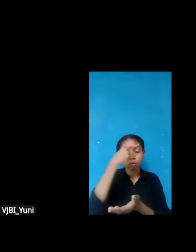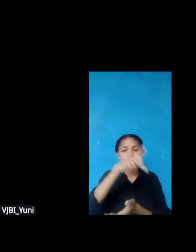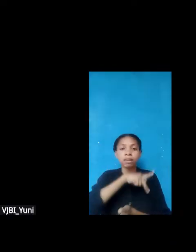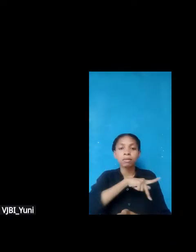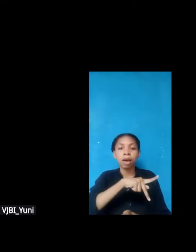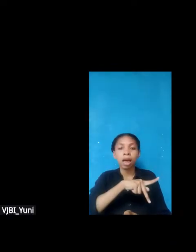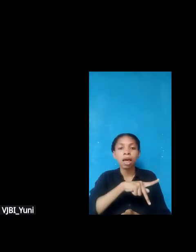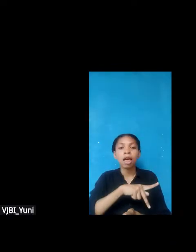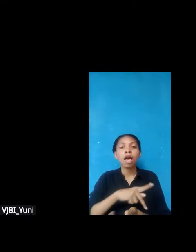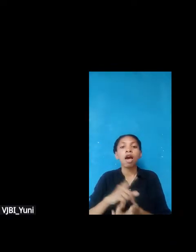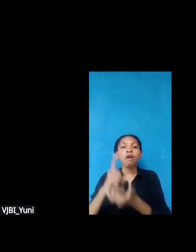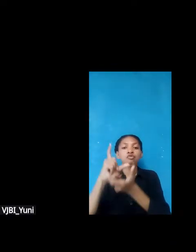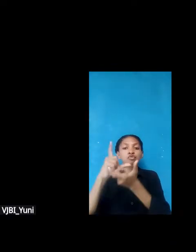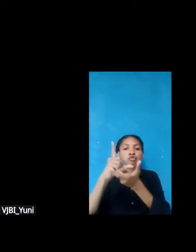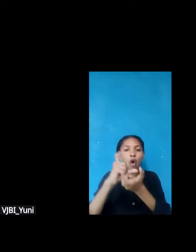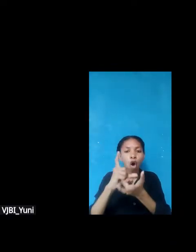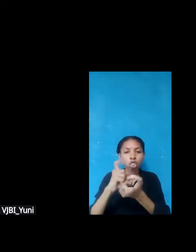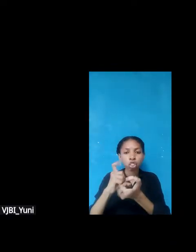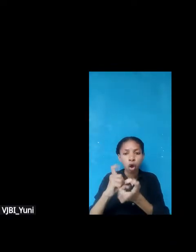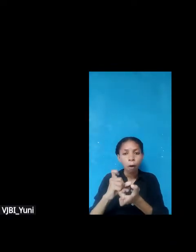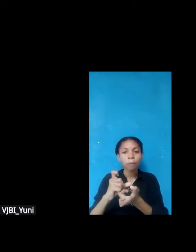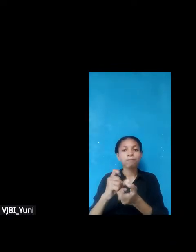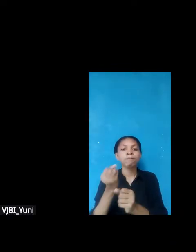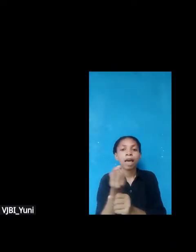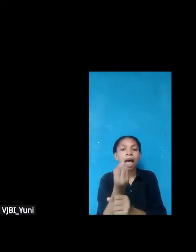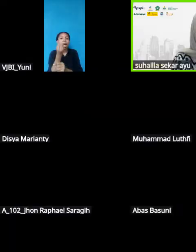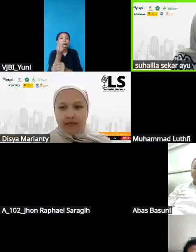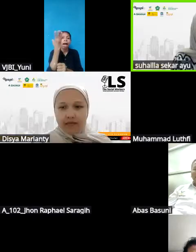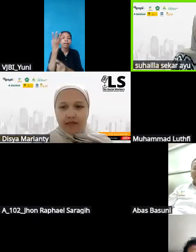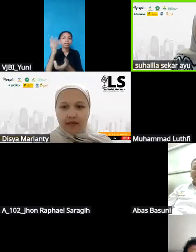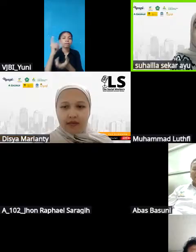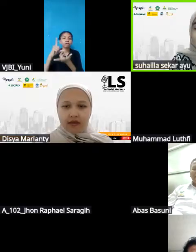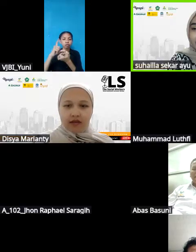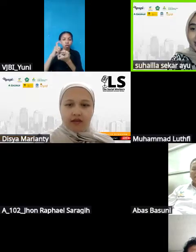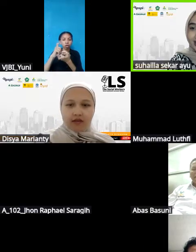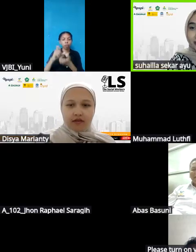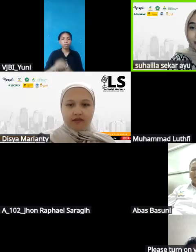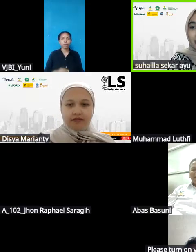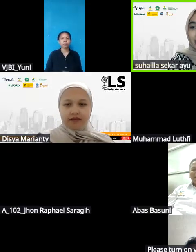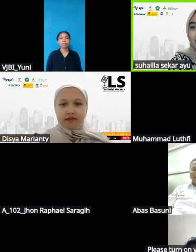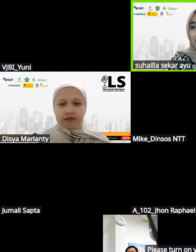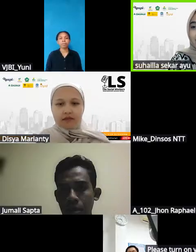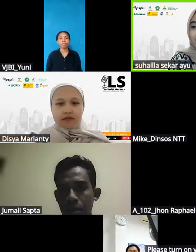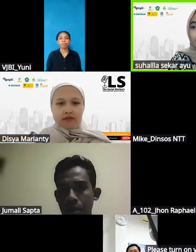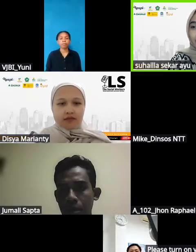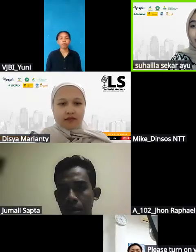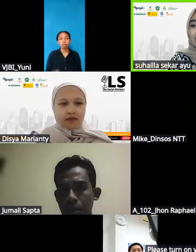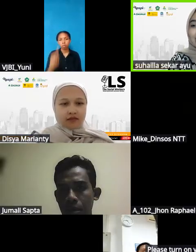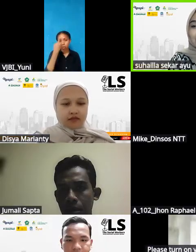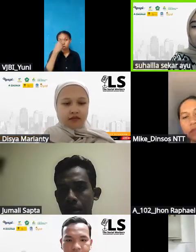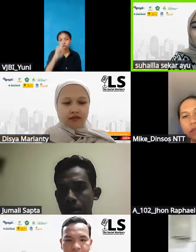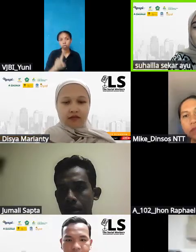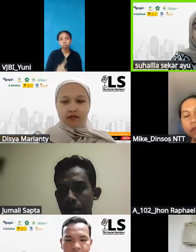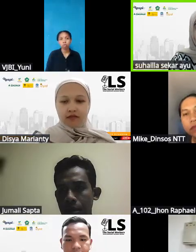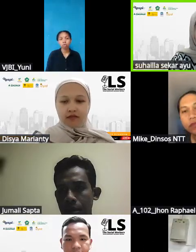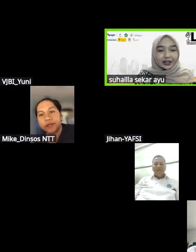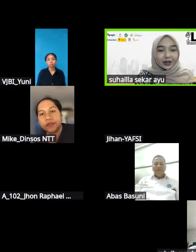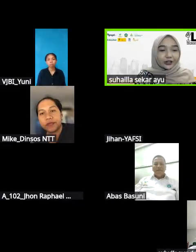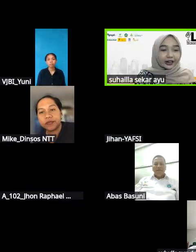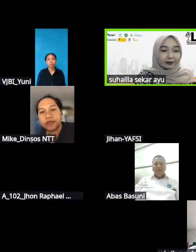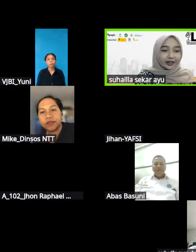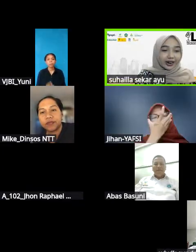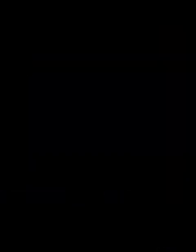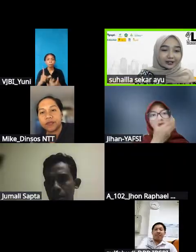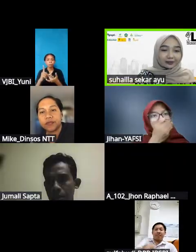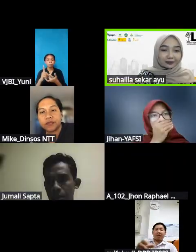on your camera so we can take a group photo to mark today's meaningful session. Everyone, please turn on